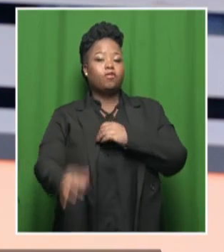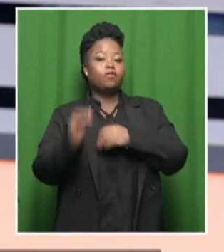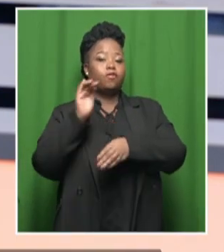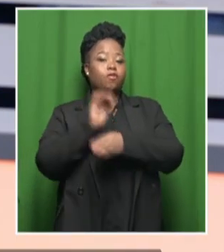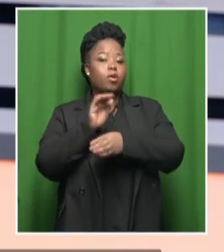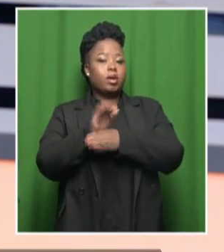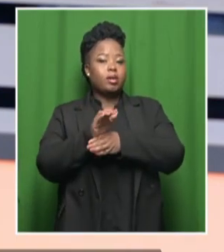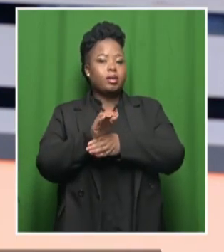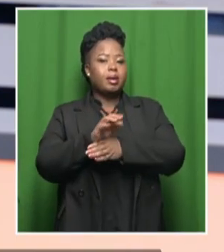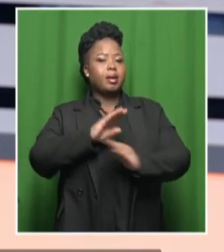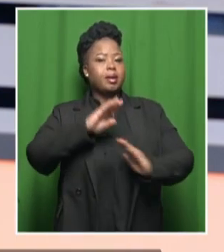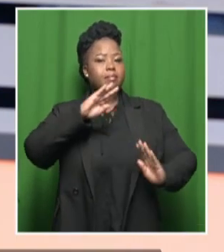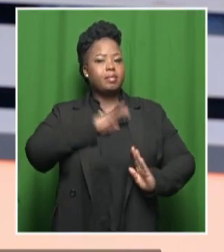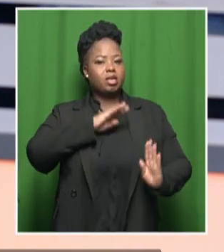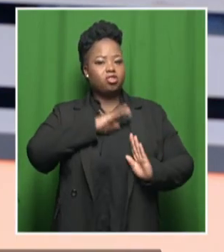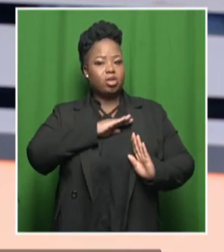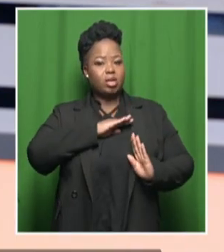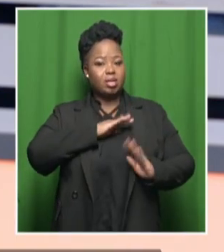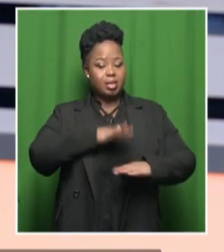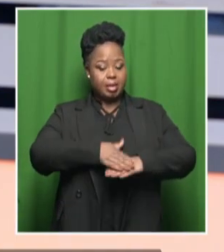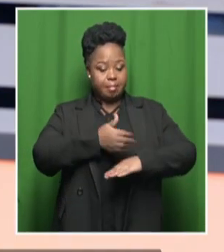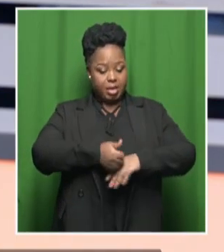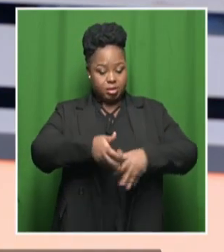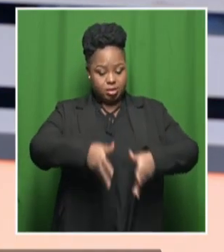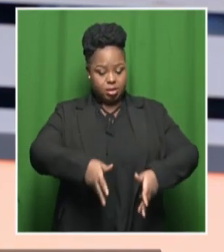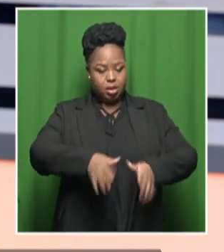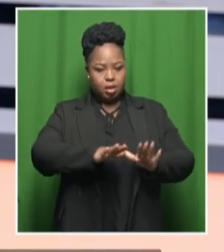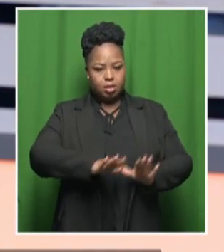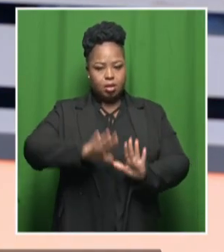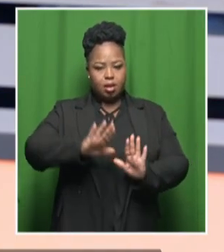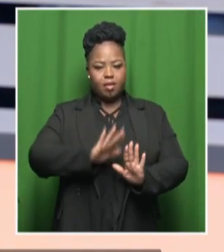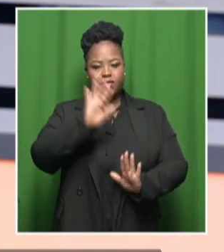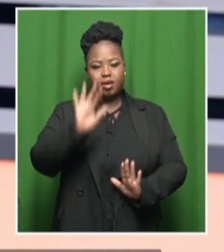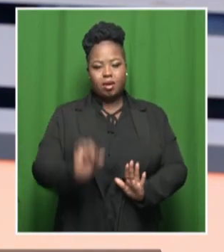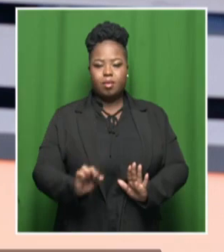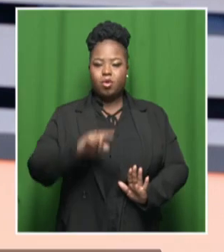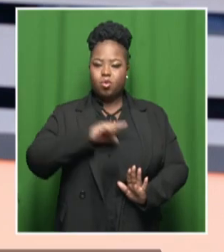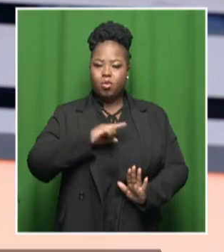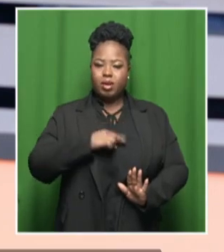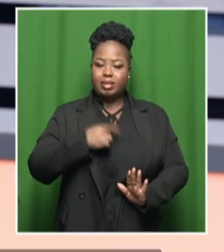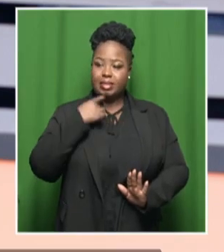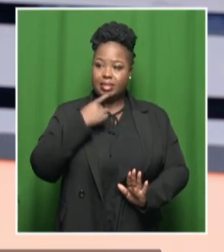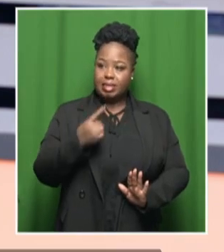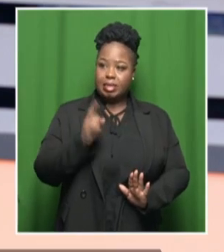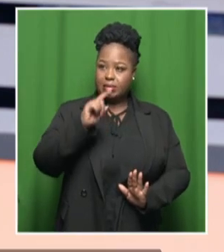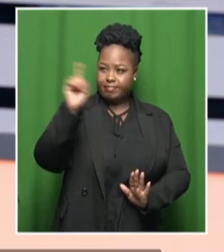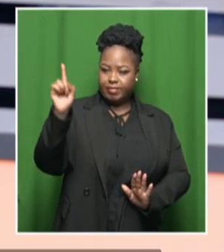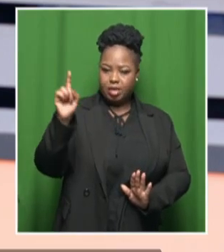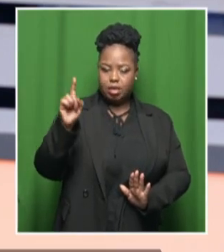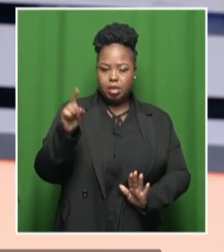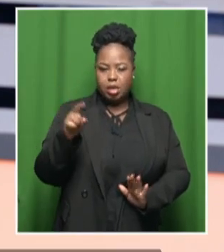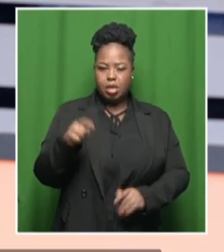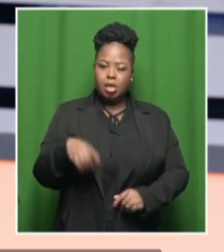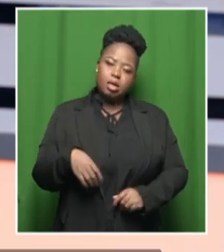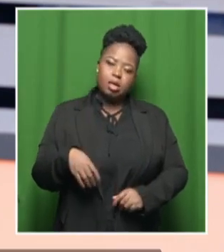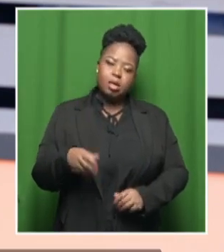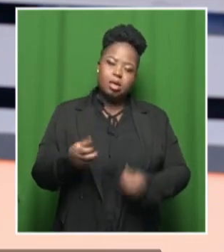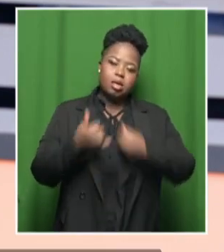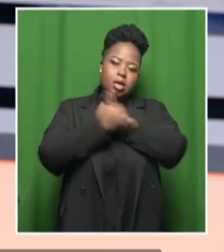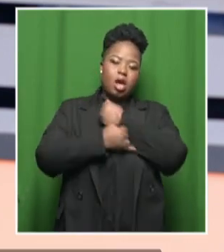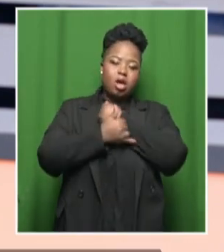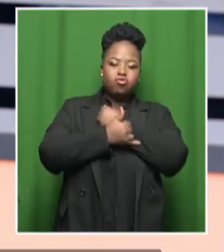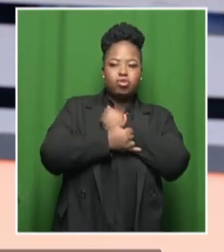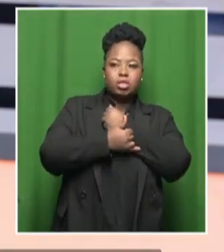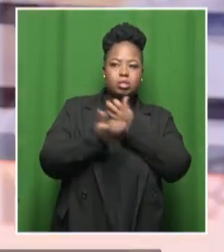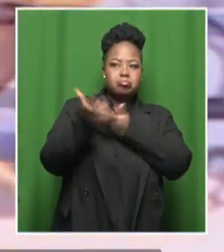on the continent, and some justifying the bilateral agreements as protecting their interests. Is this growth an indication